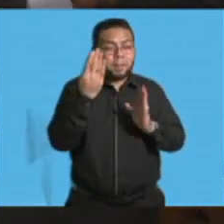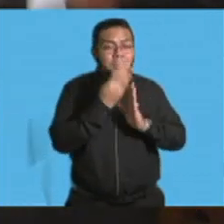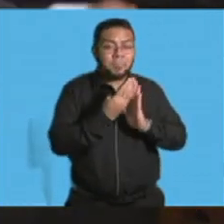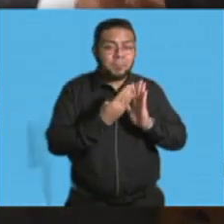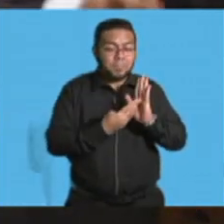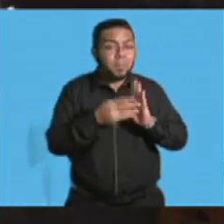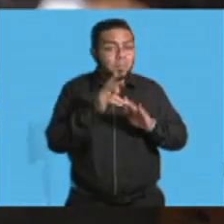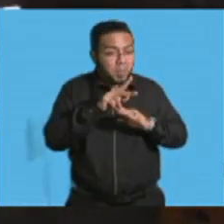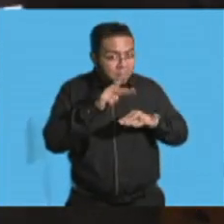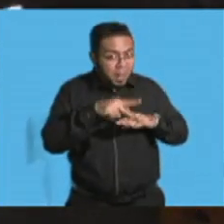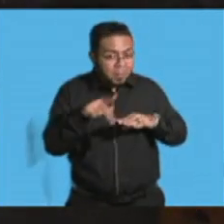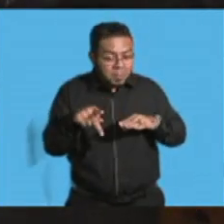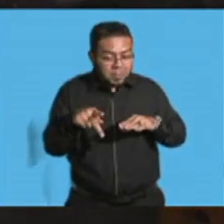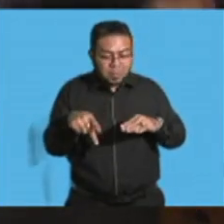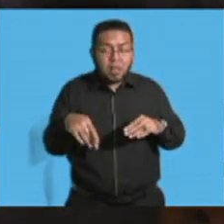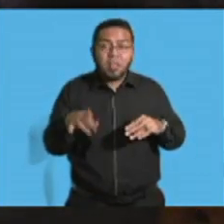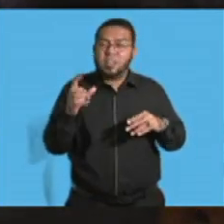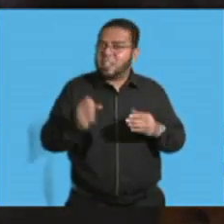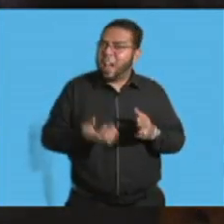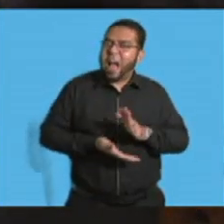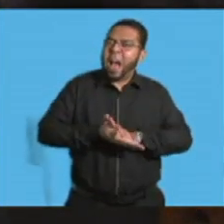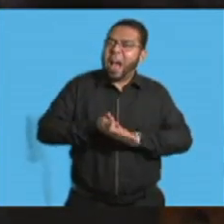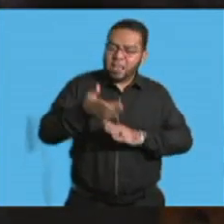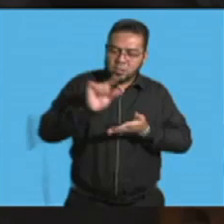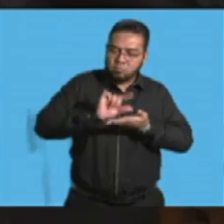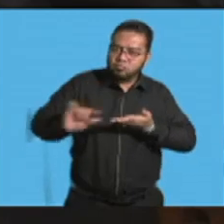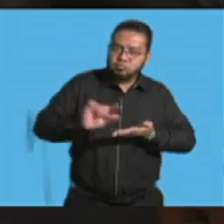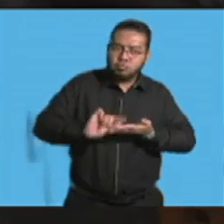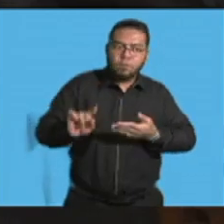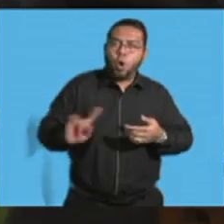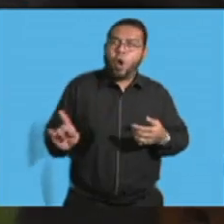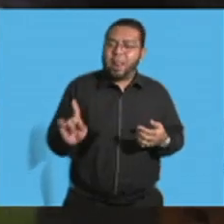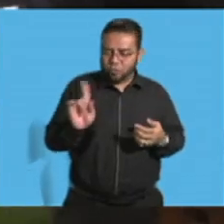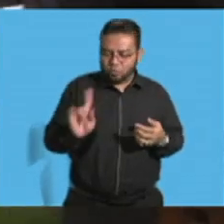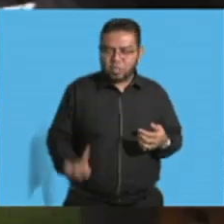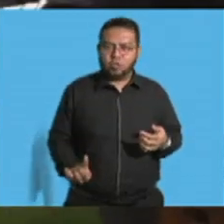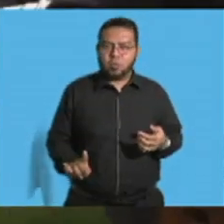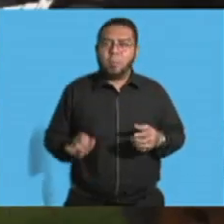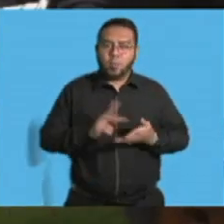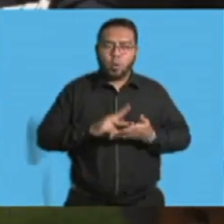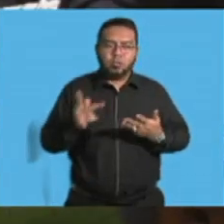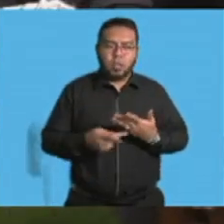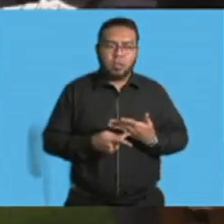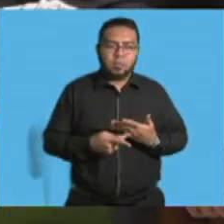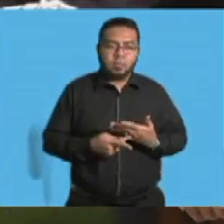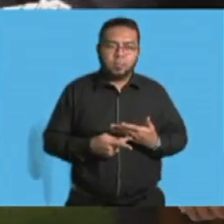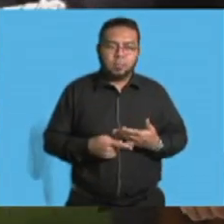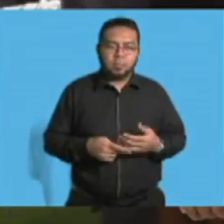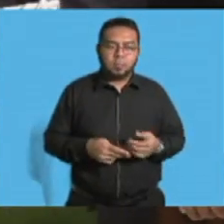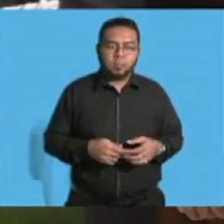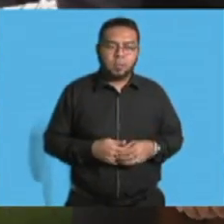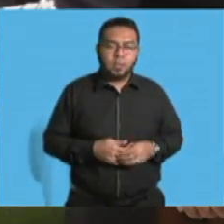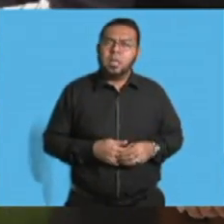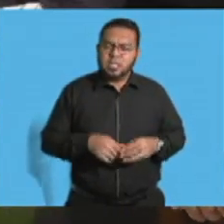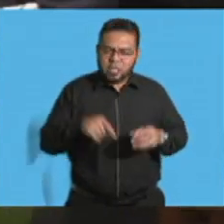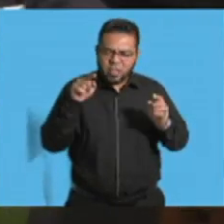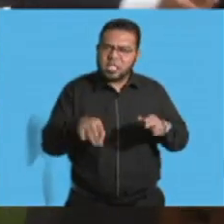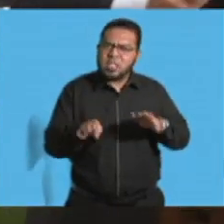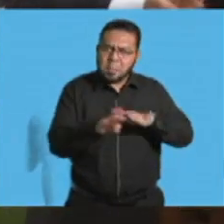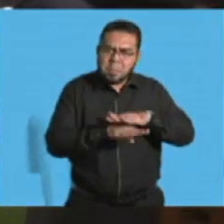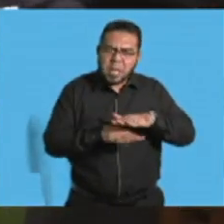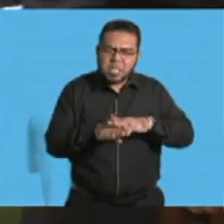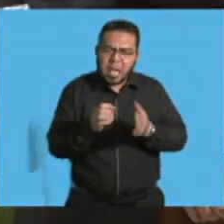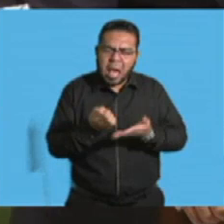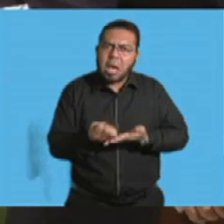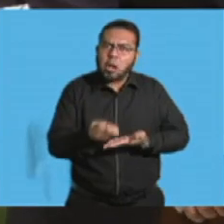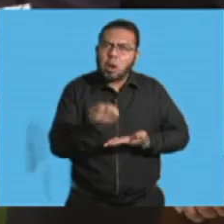highest level of spending in electrification. Madam Speaker, this is of course basic economics. All borrowings